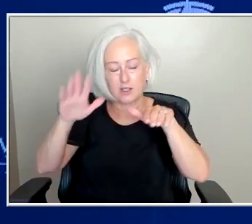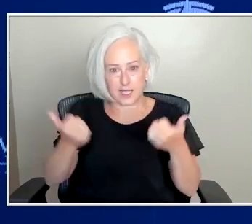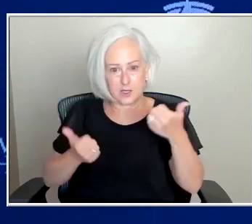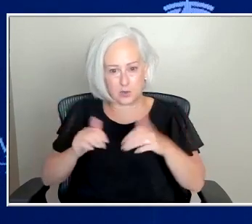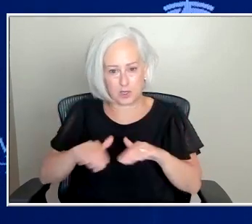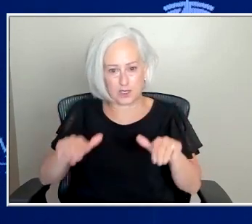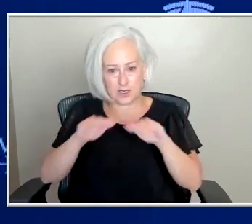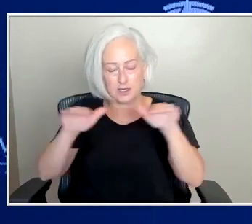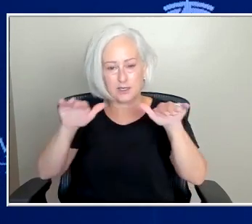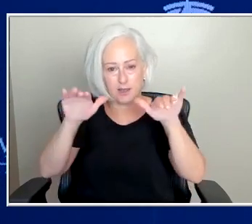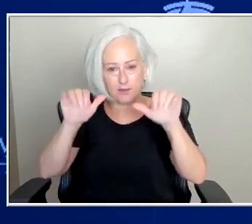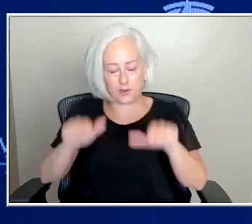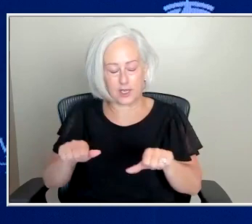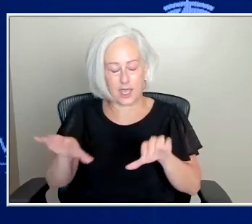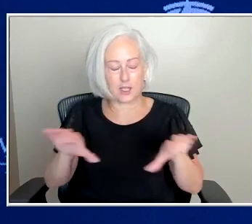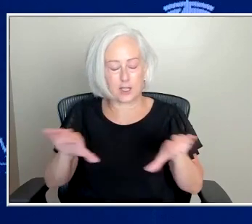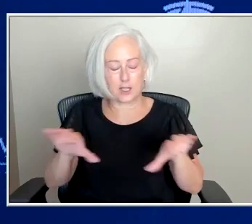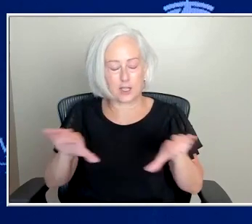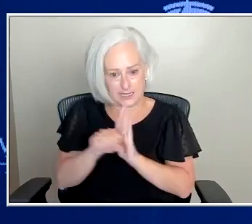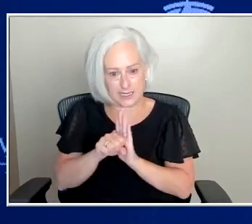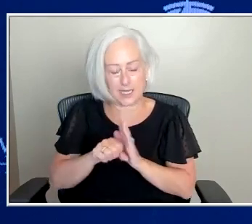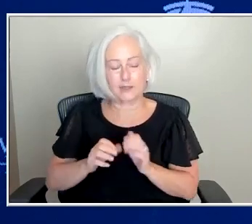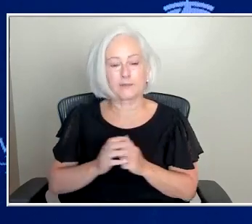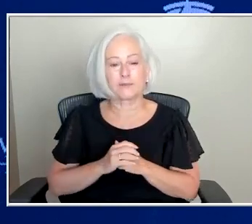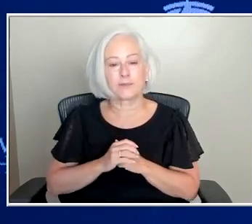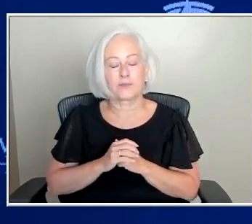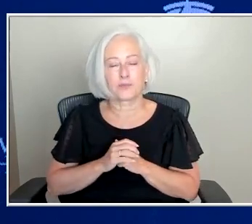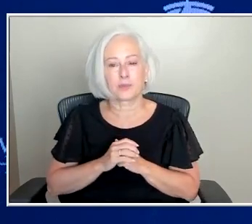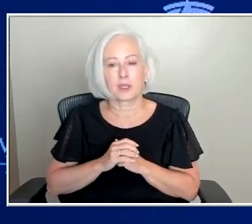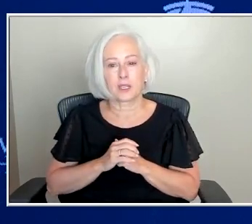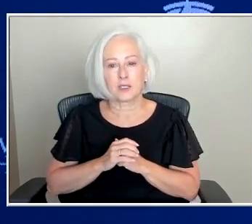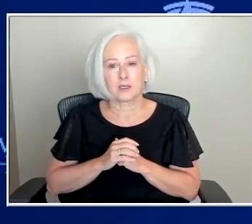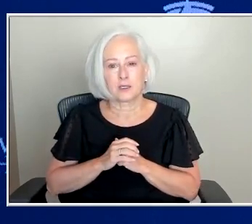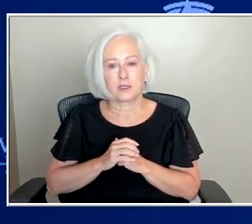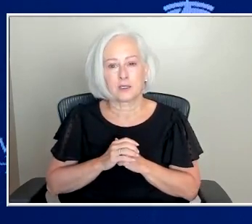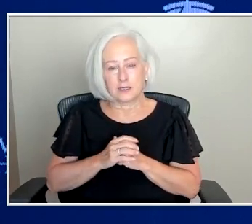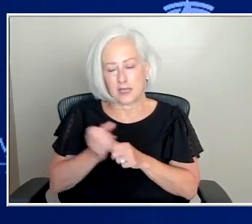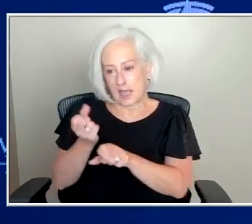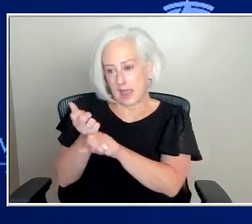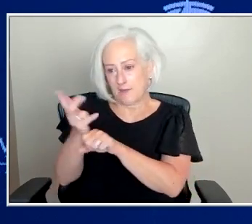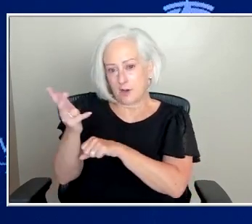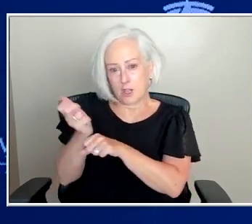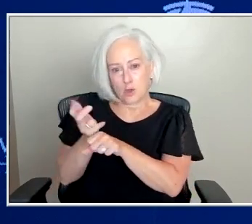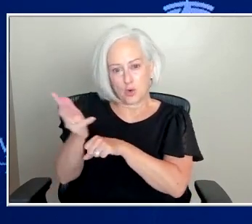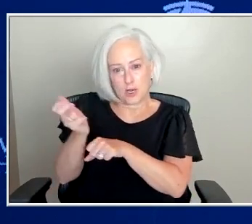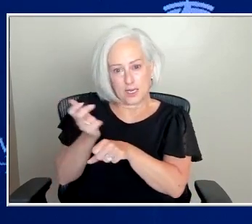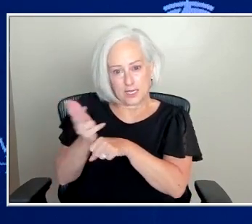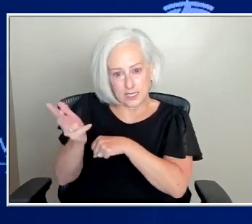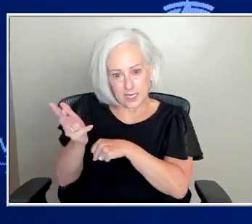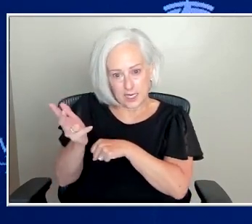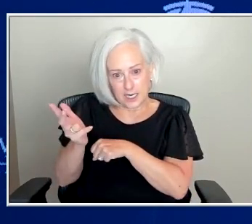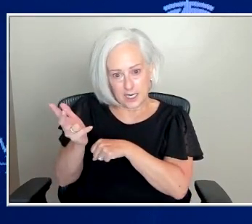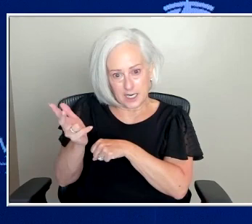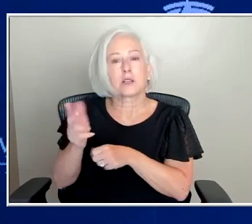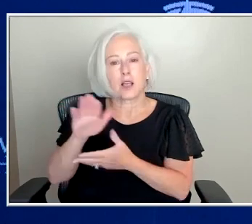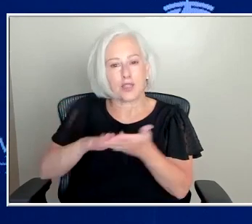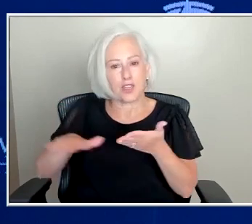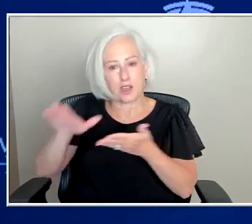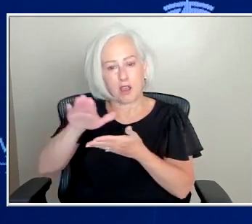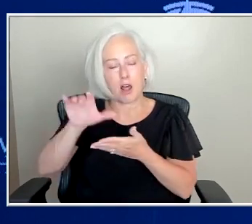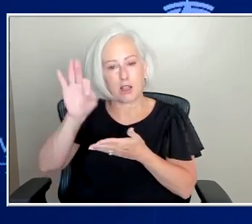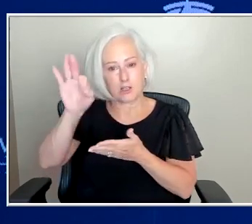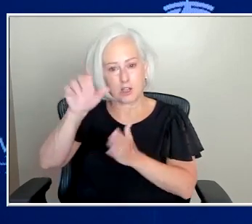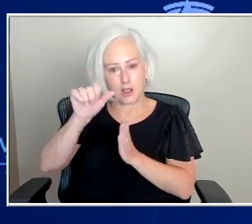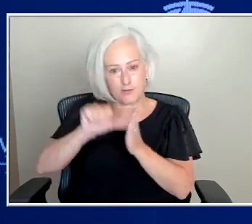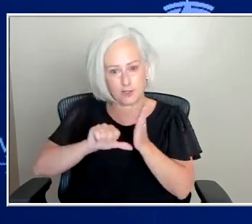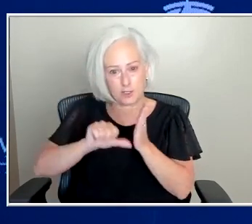that we have within the state. And so every 3 years, the American College of Surgeons comes through and kind of gives us a test, if you will,